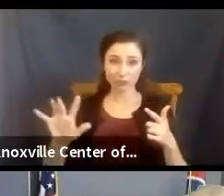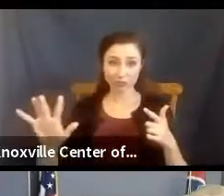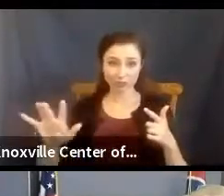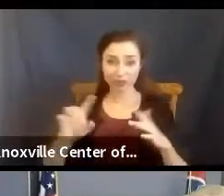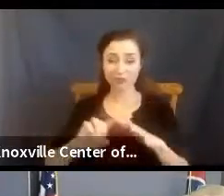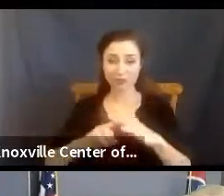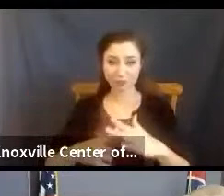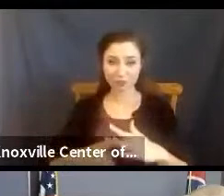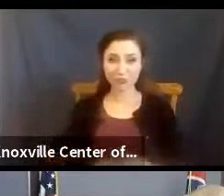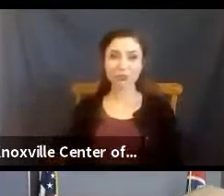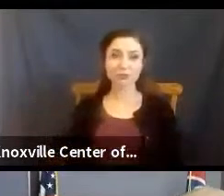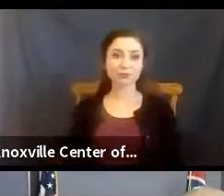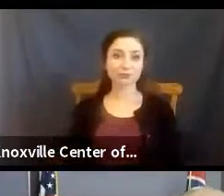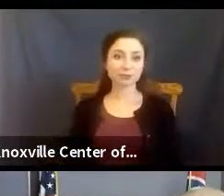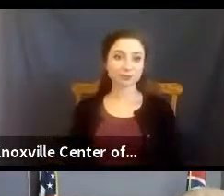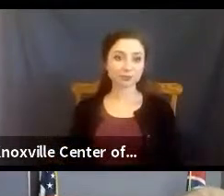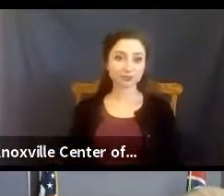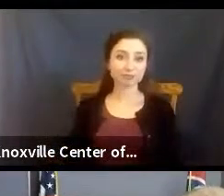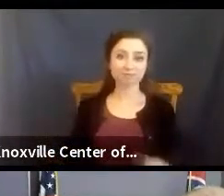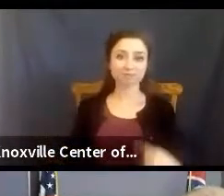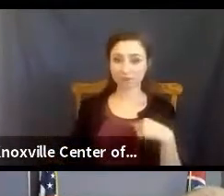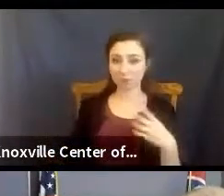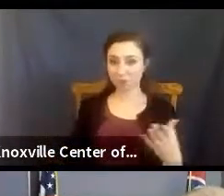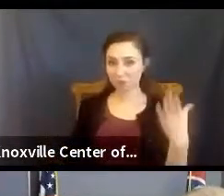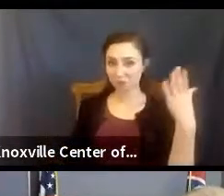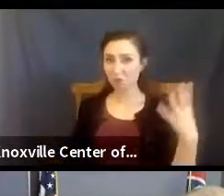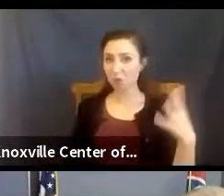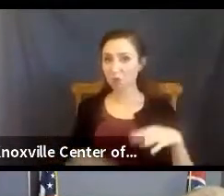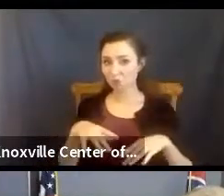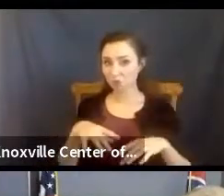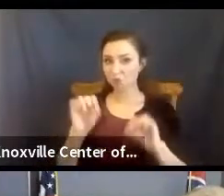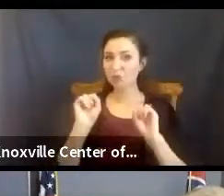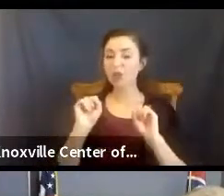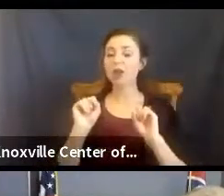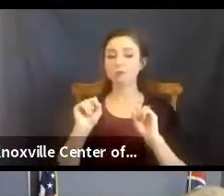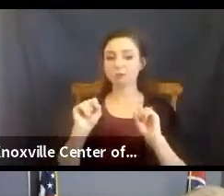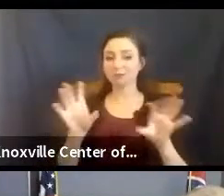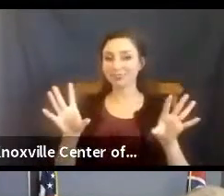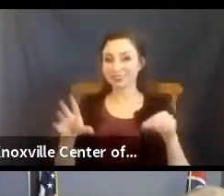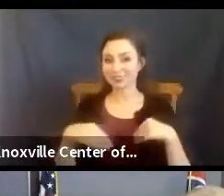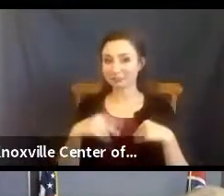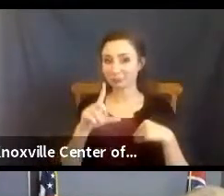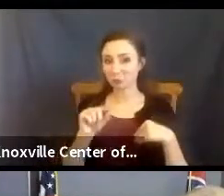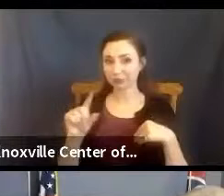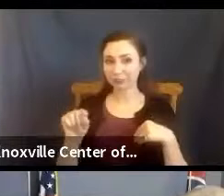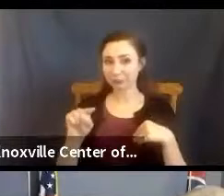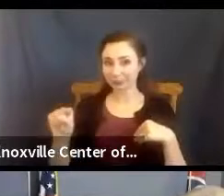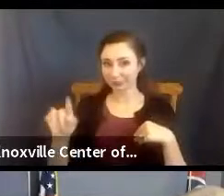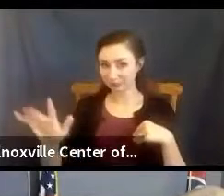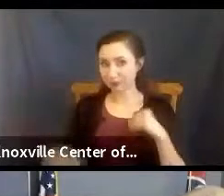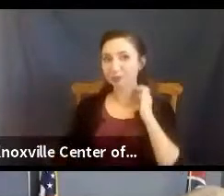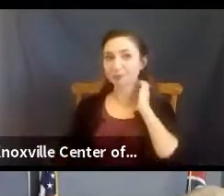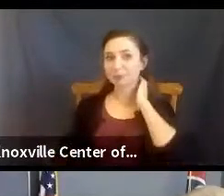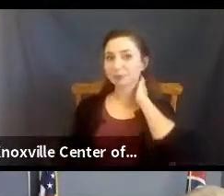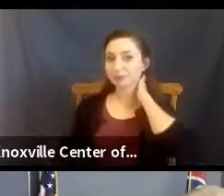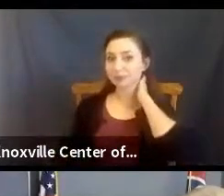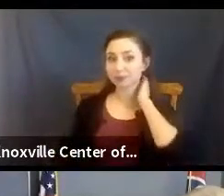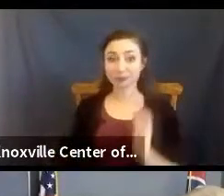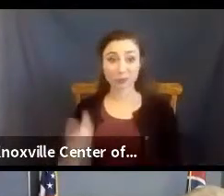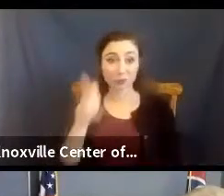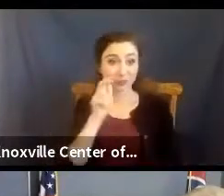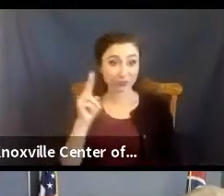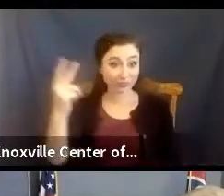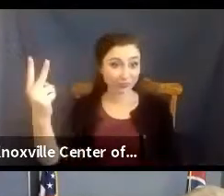to begin. I'll make a motion to adopt draft regulation 2020-5. Is there a second?